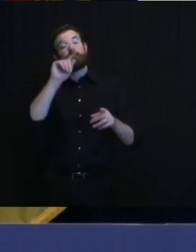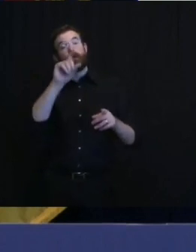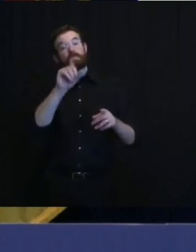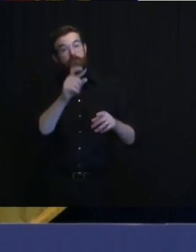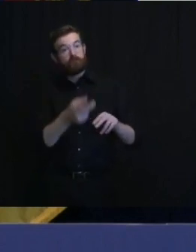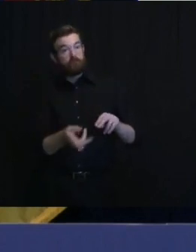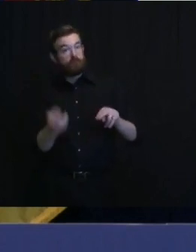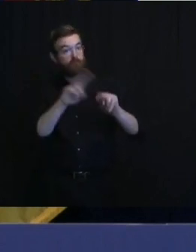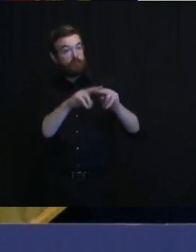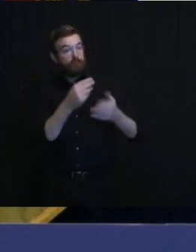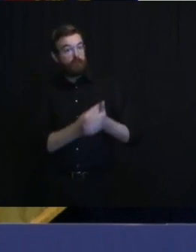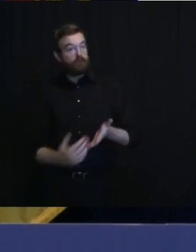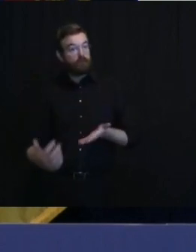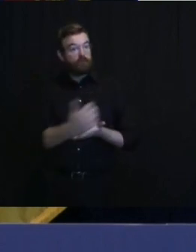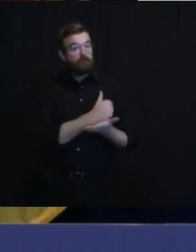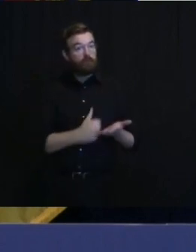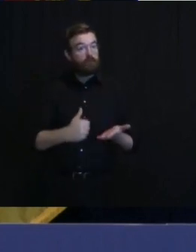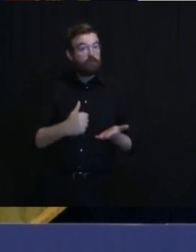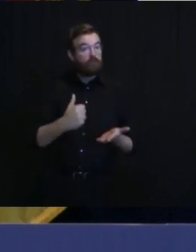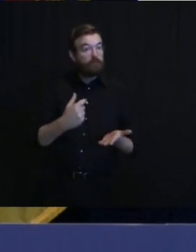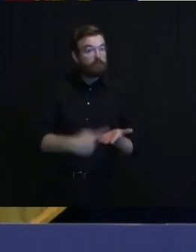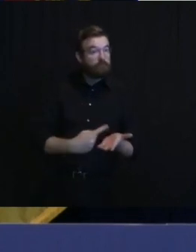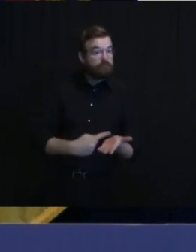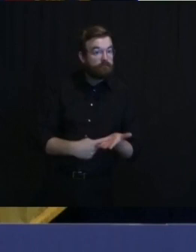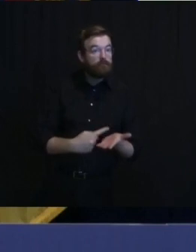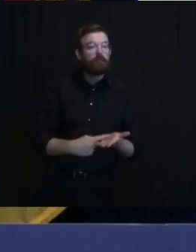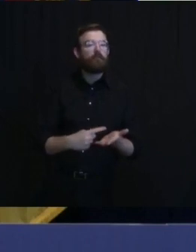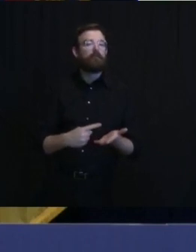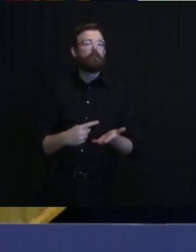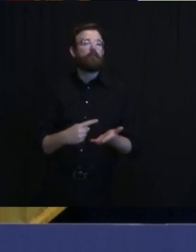Good afternoon. Hold on one second.